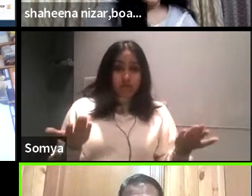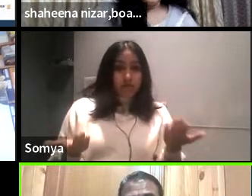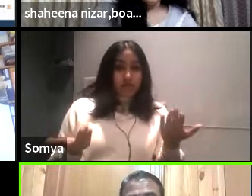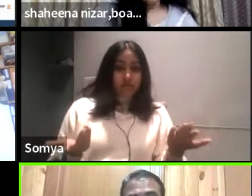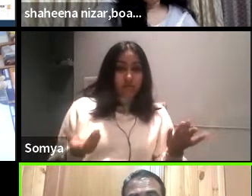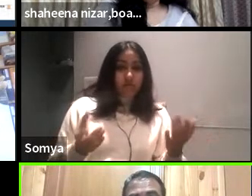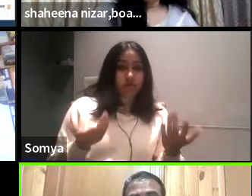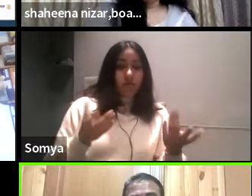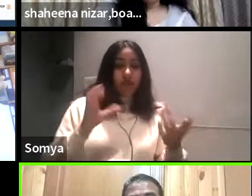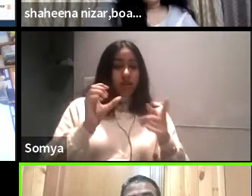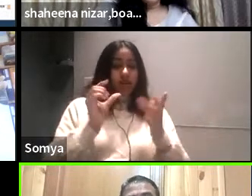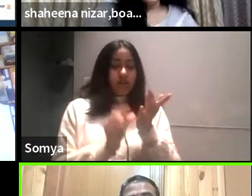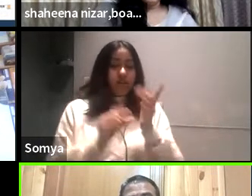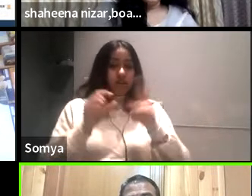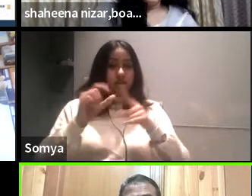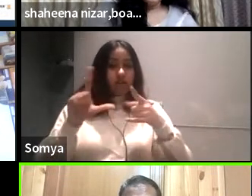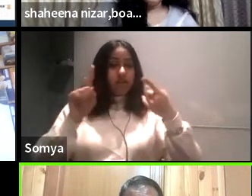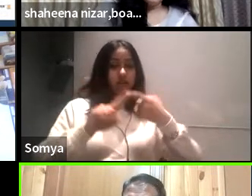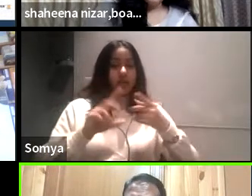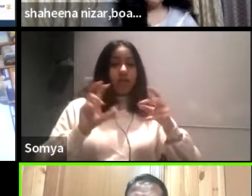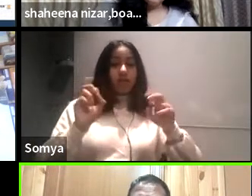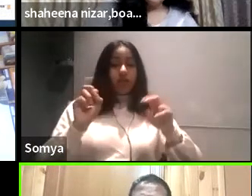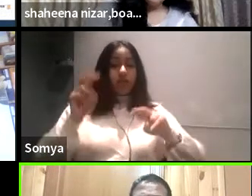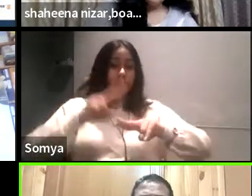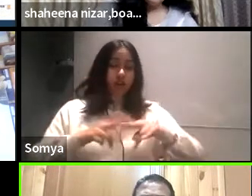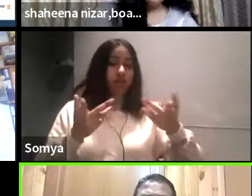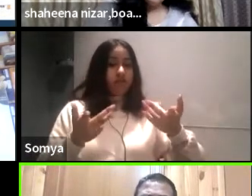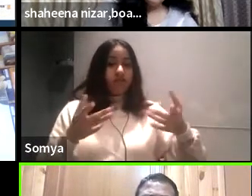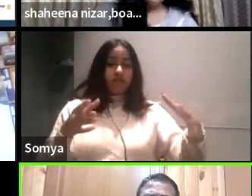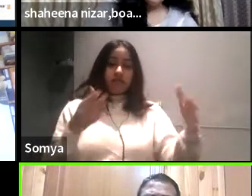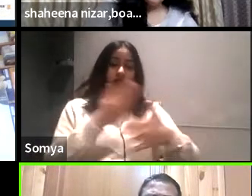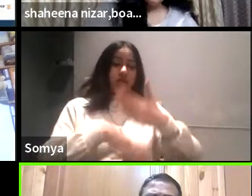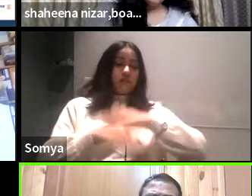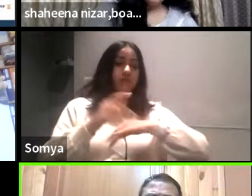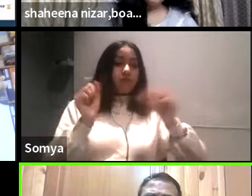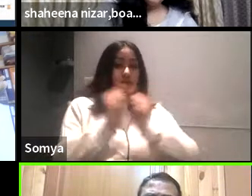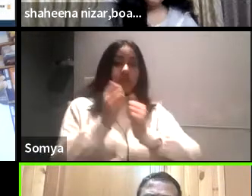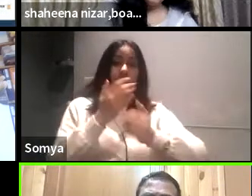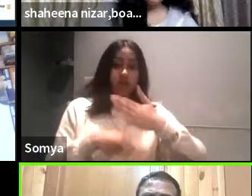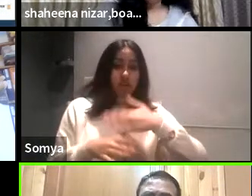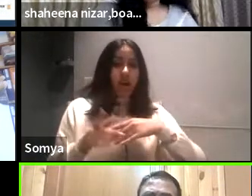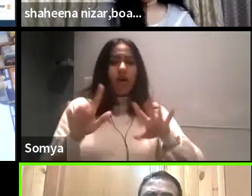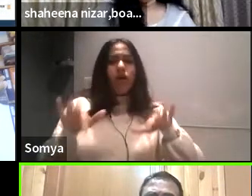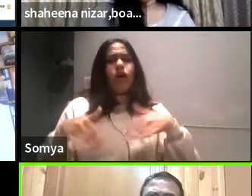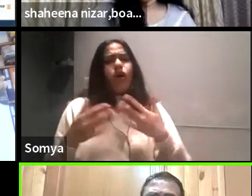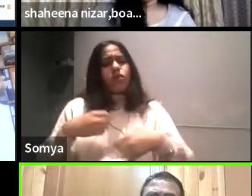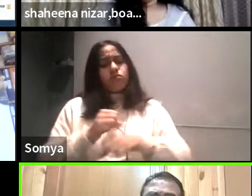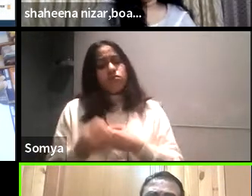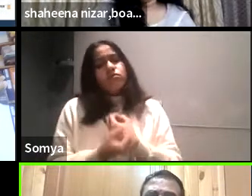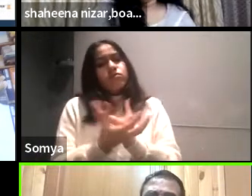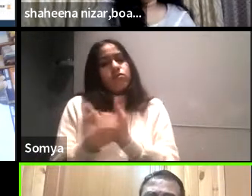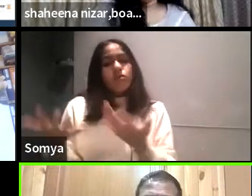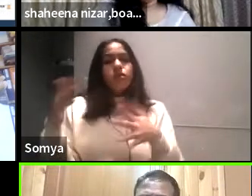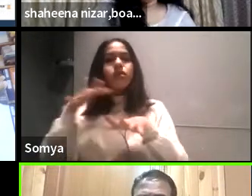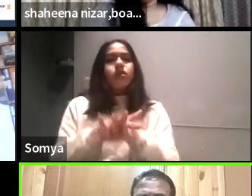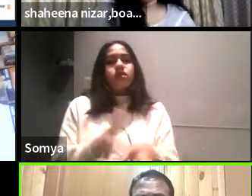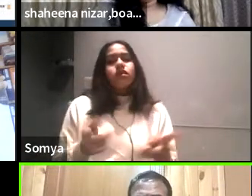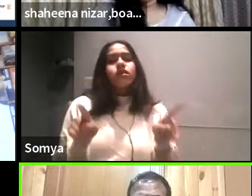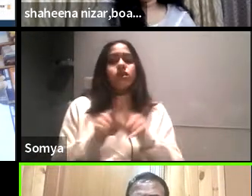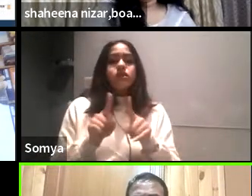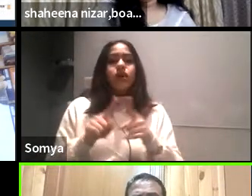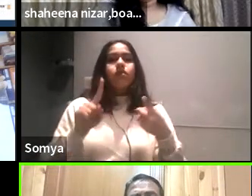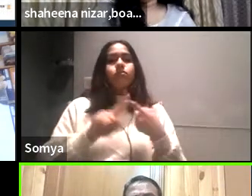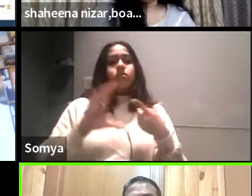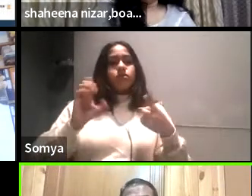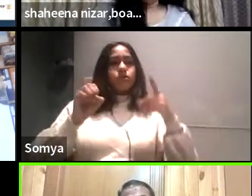a couple of million people who will be differently able. So how do you make them productive? How do you make them inclusive? How do you make them part of the